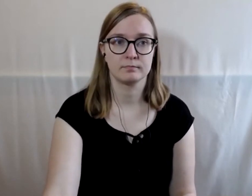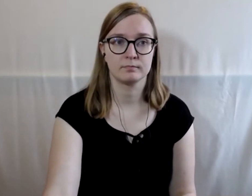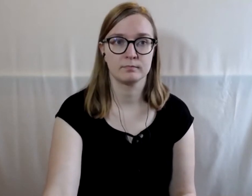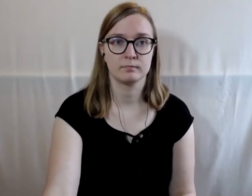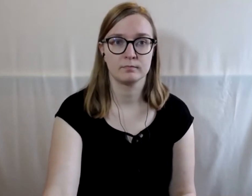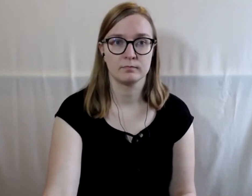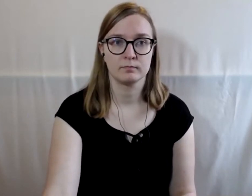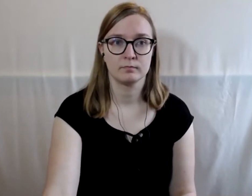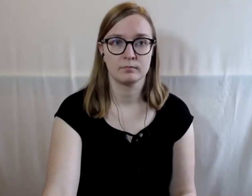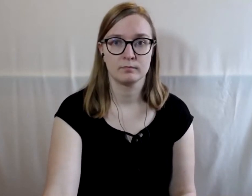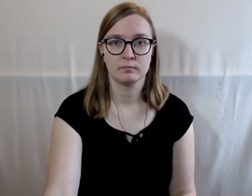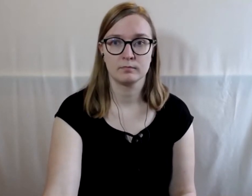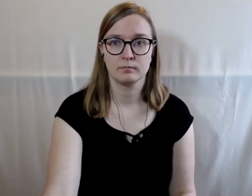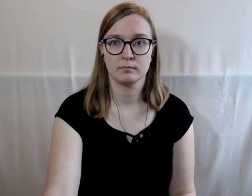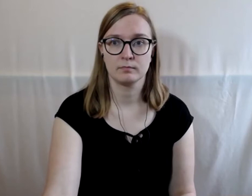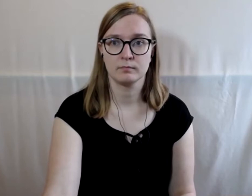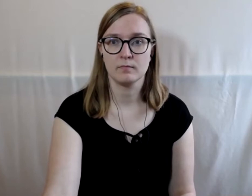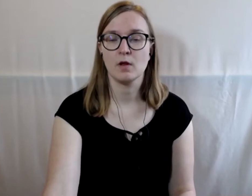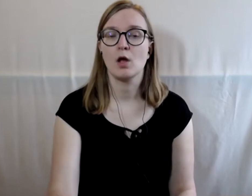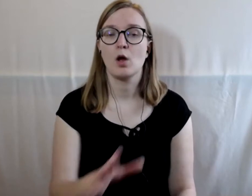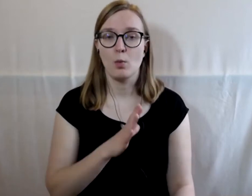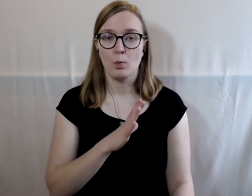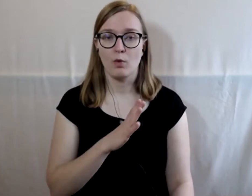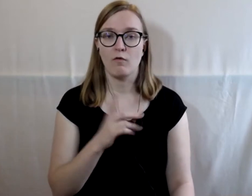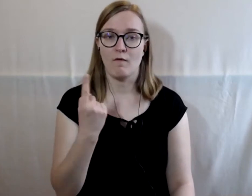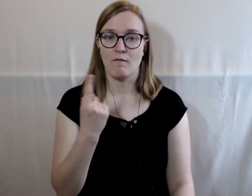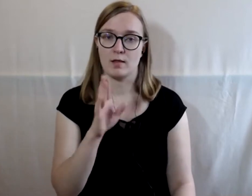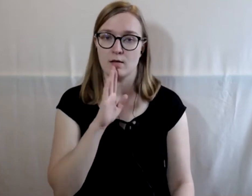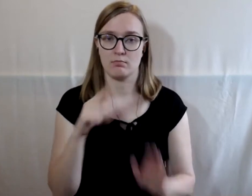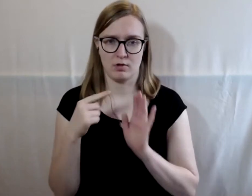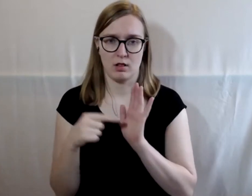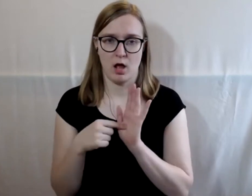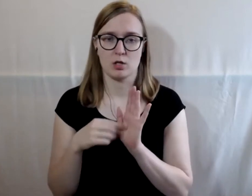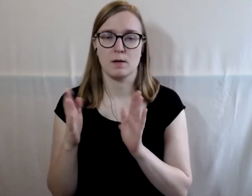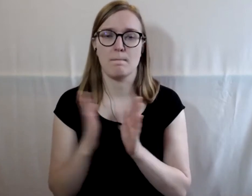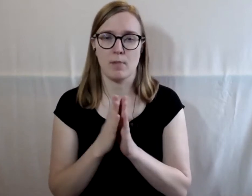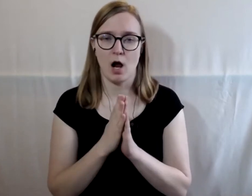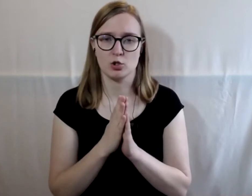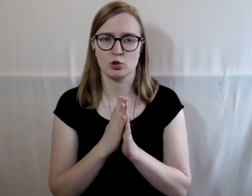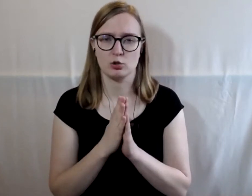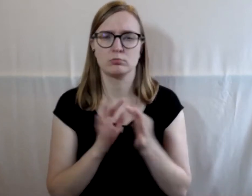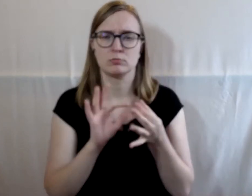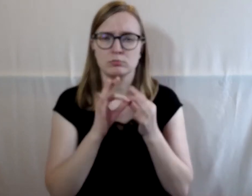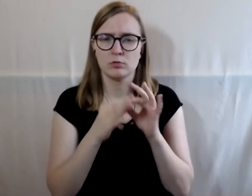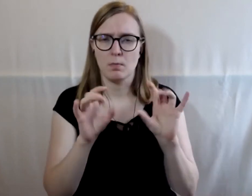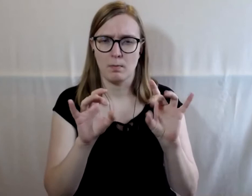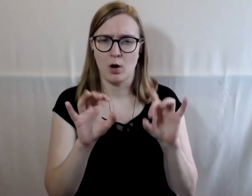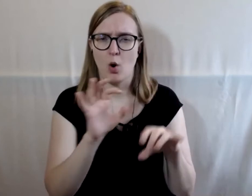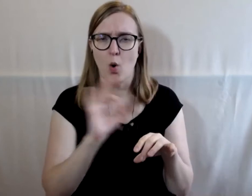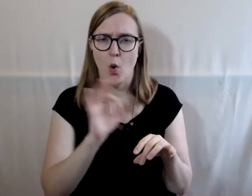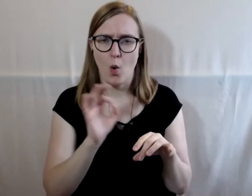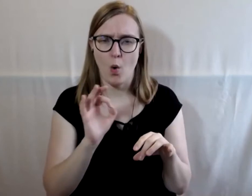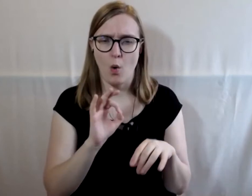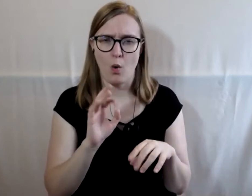There was one question asking to explain more in detail the term rigor, because we have